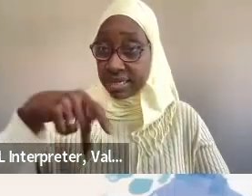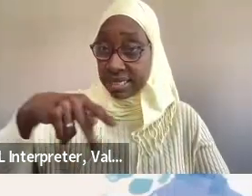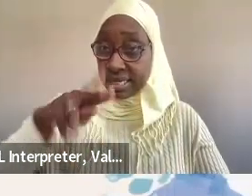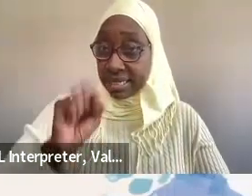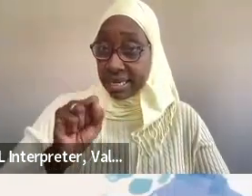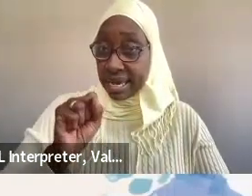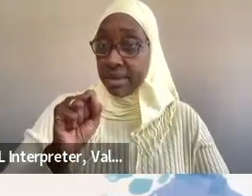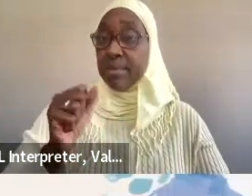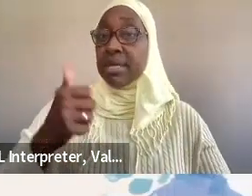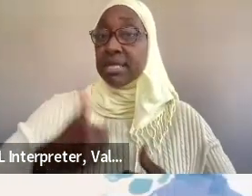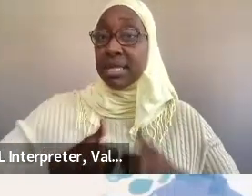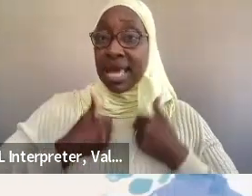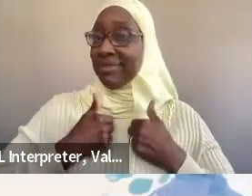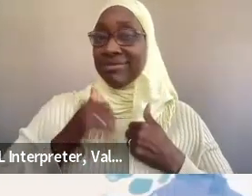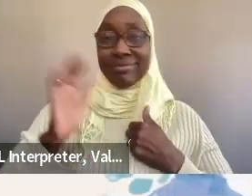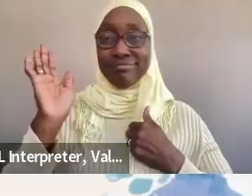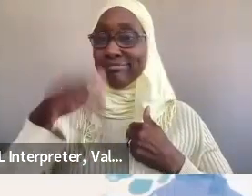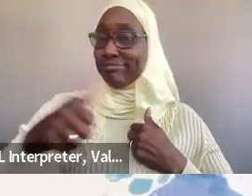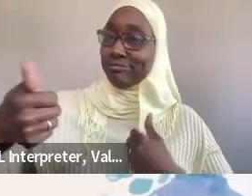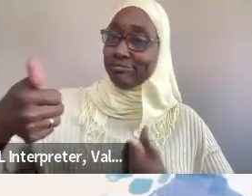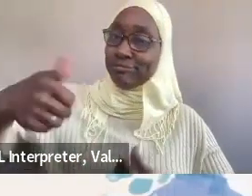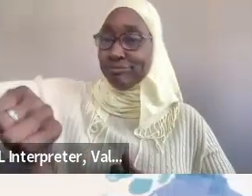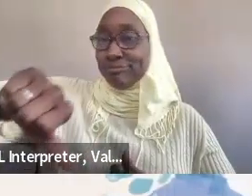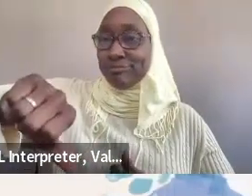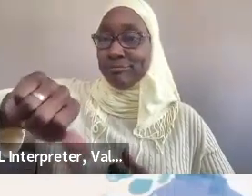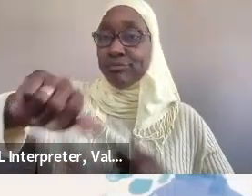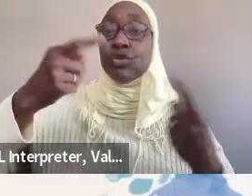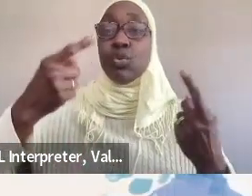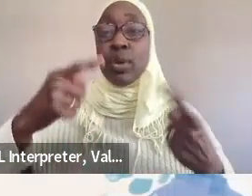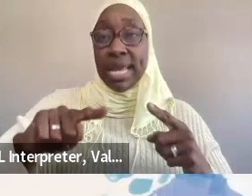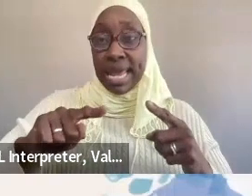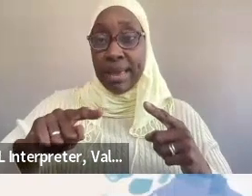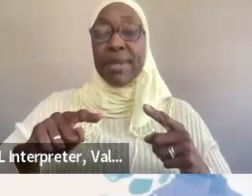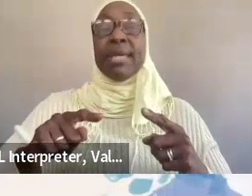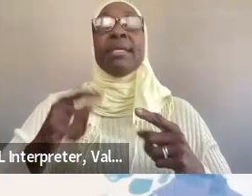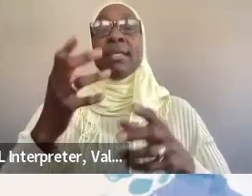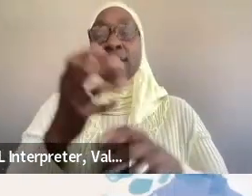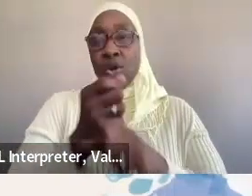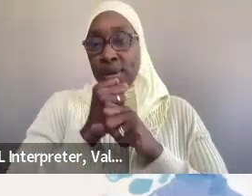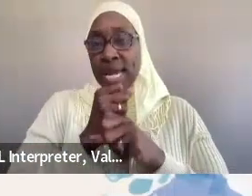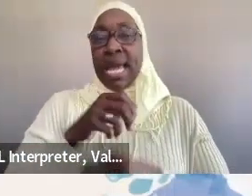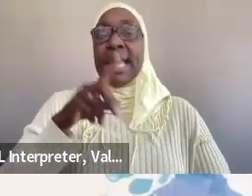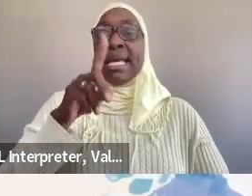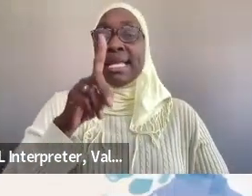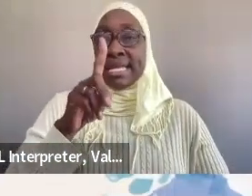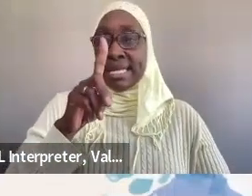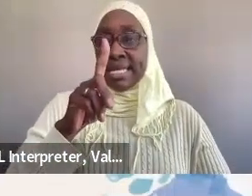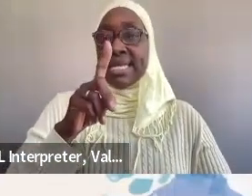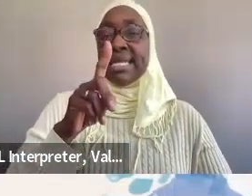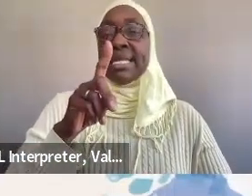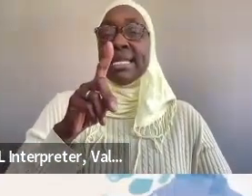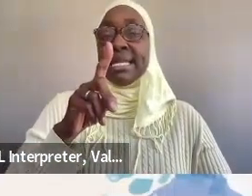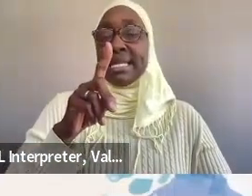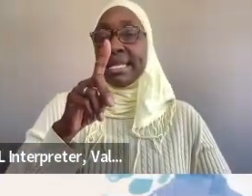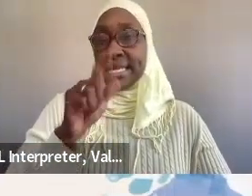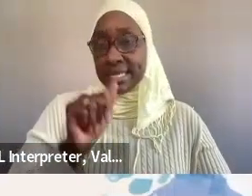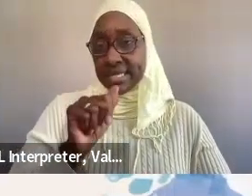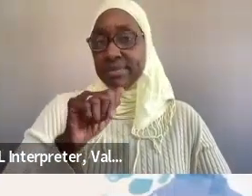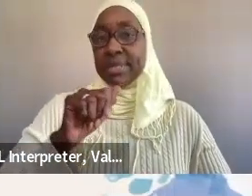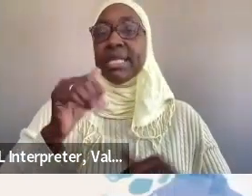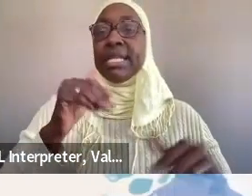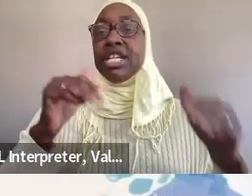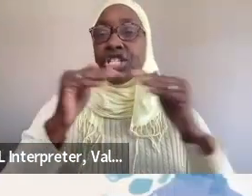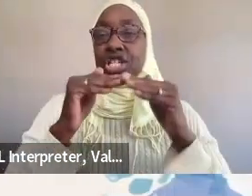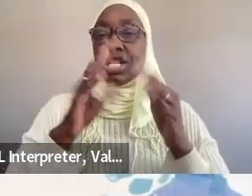was rejected. And instead, we gained the Disability Justice Student Initiative, which is a couple of paid students